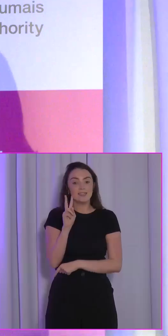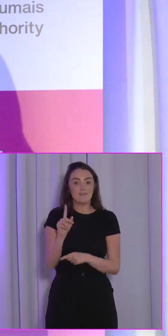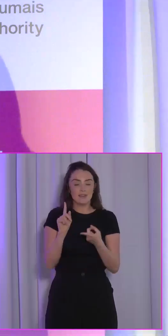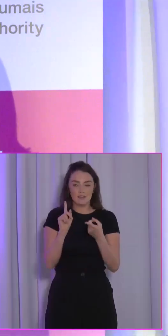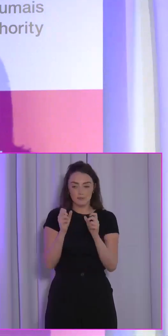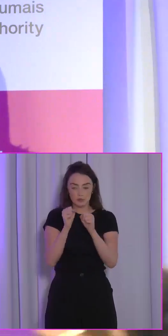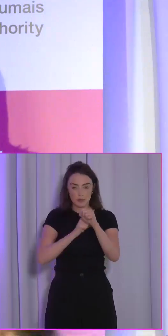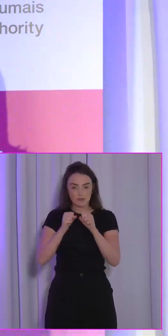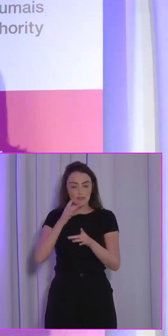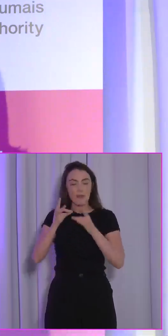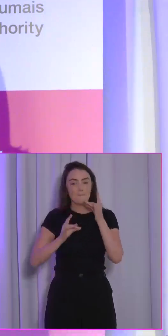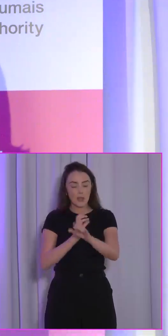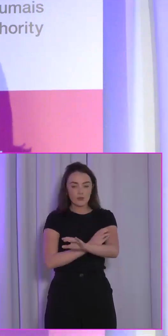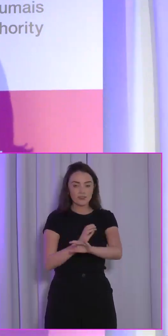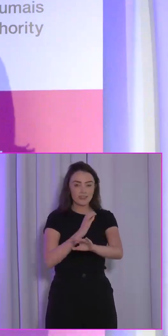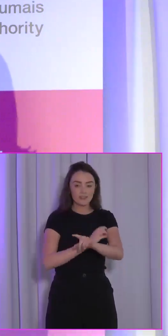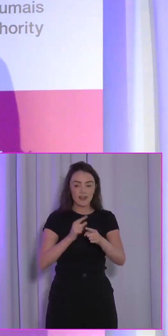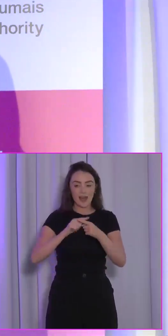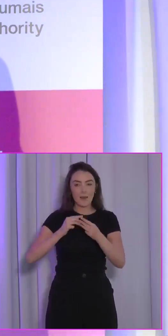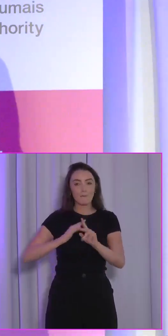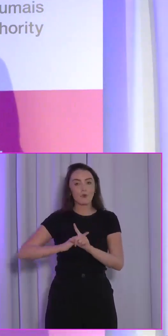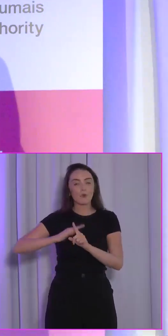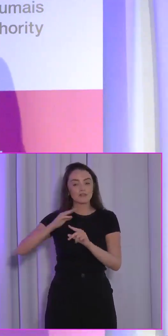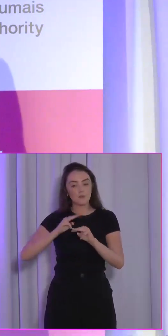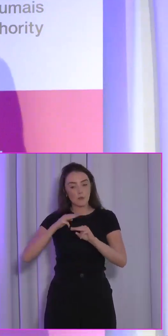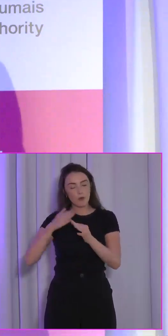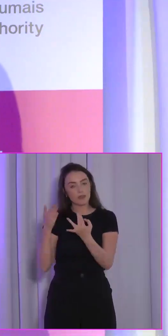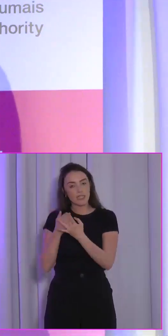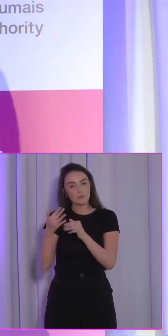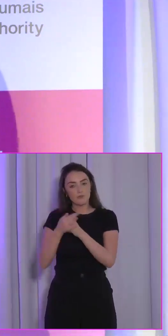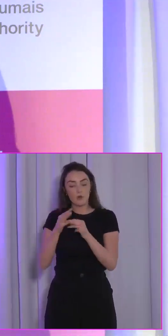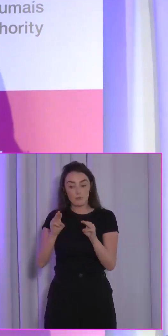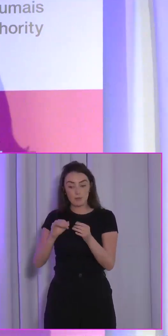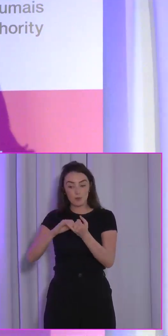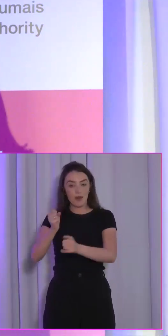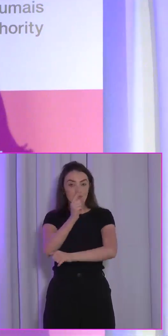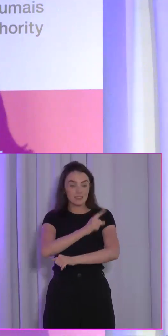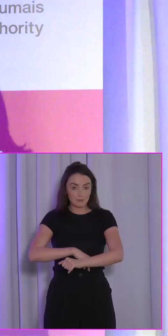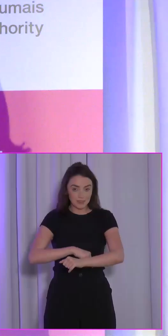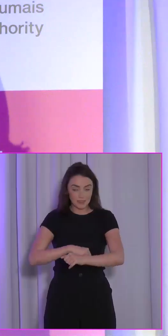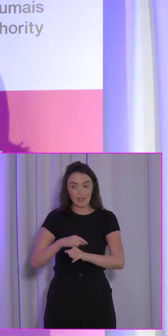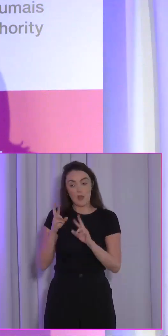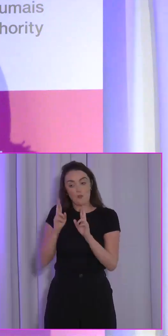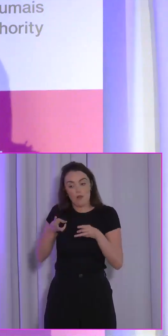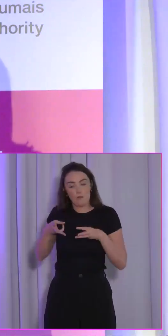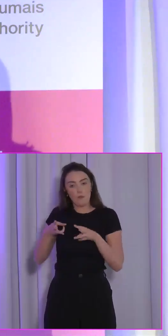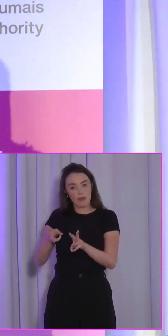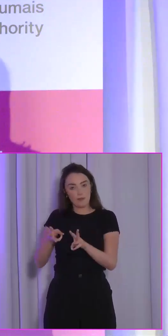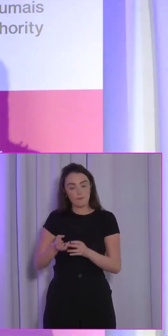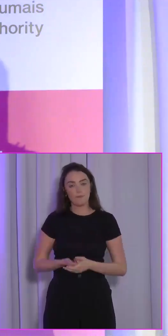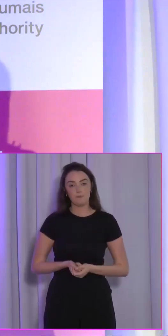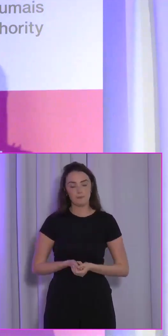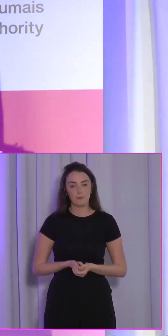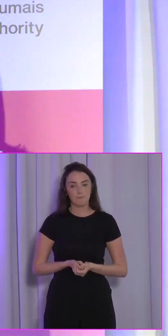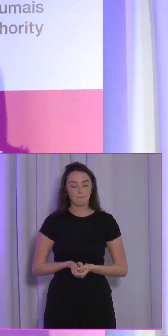services are made continuously and progressively more accessible to people with disabilities through proportionate measures. And